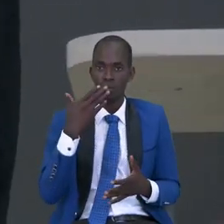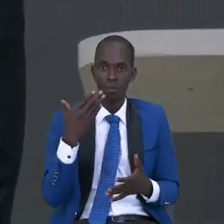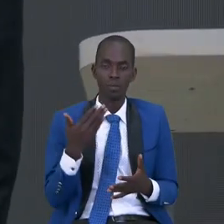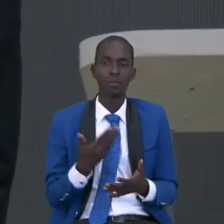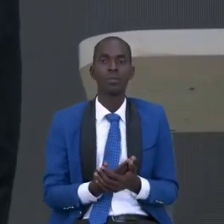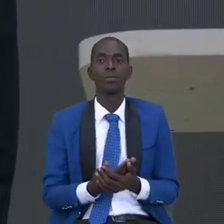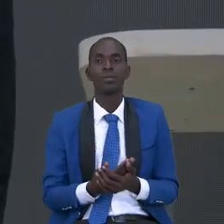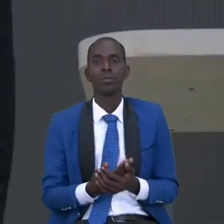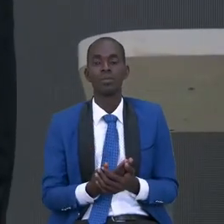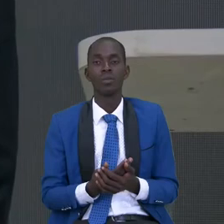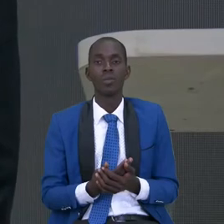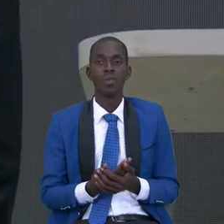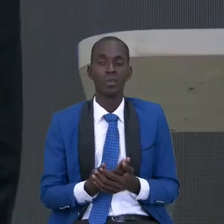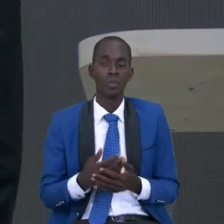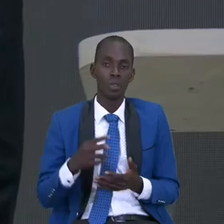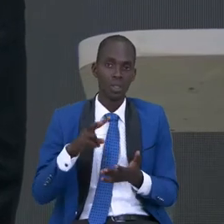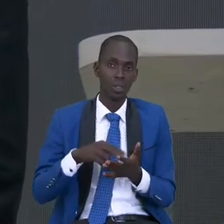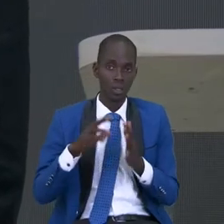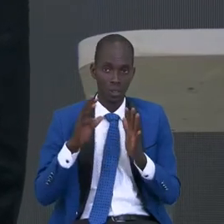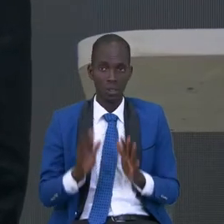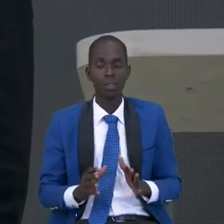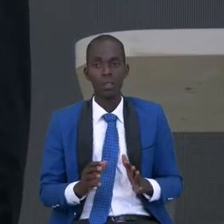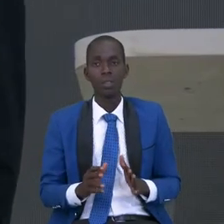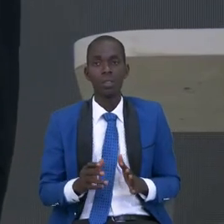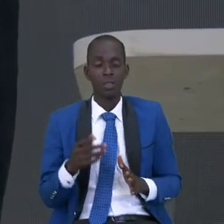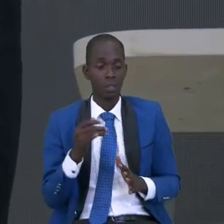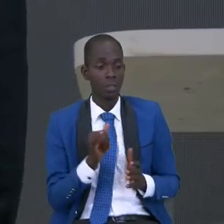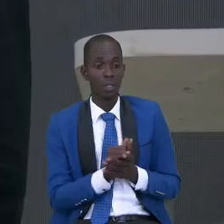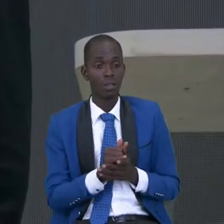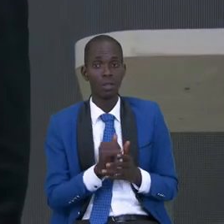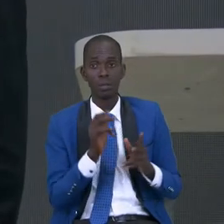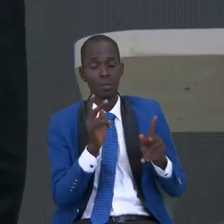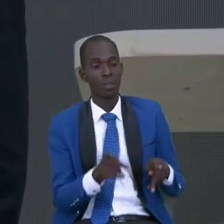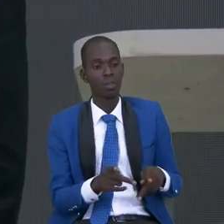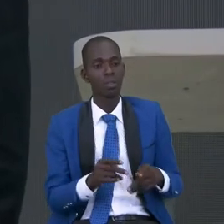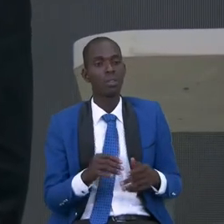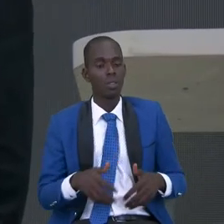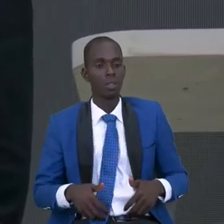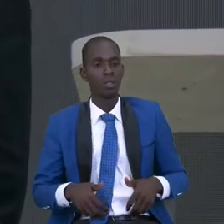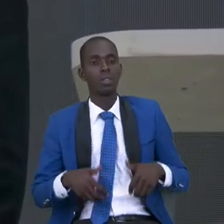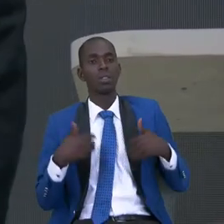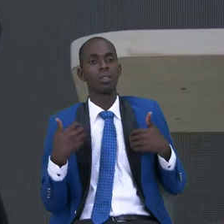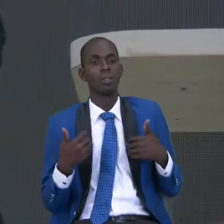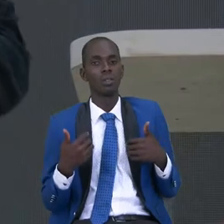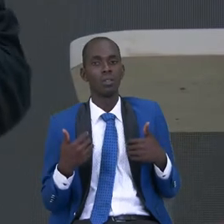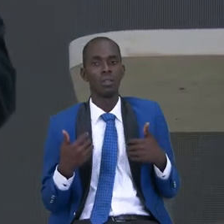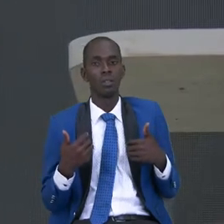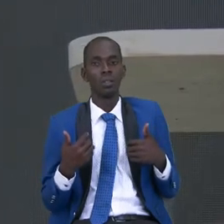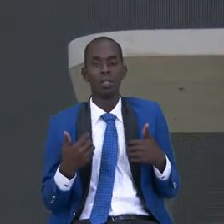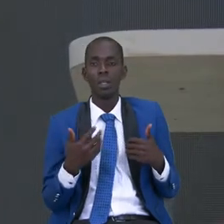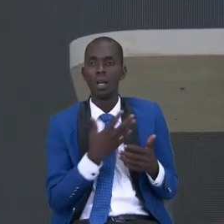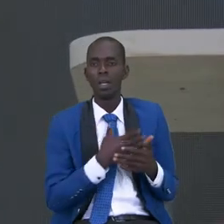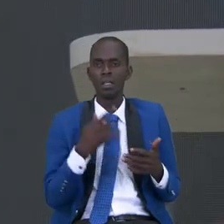Good readers. The unbelief eventually got angry because I will not use it, and it's gone. And I